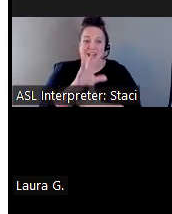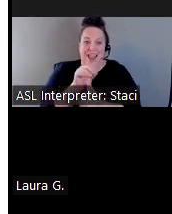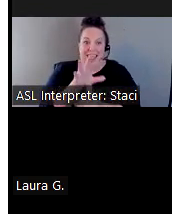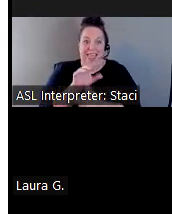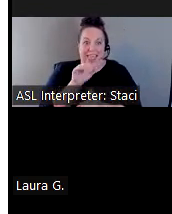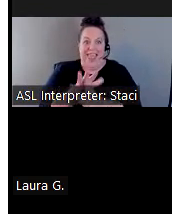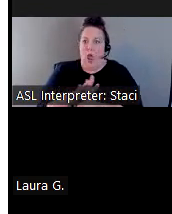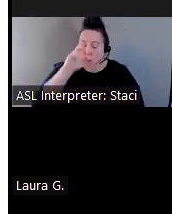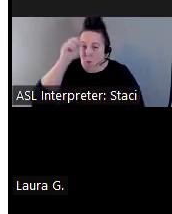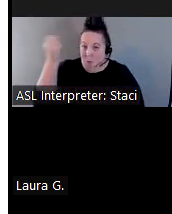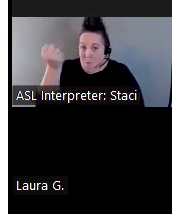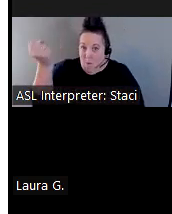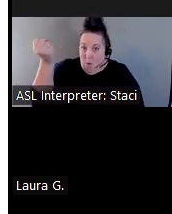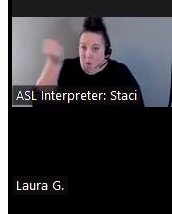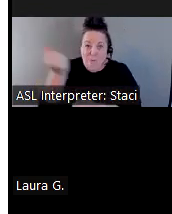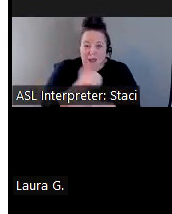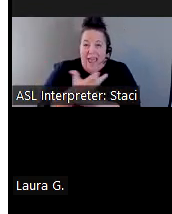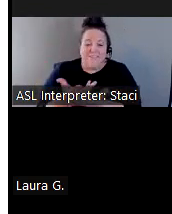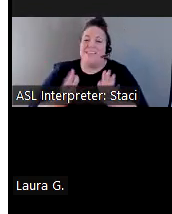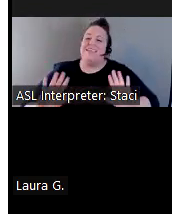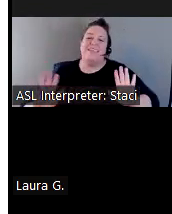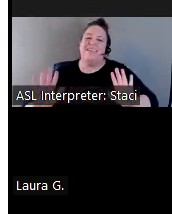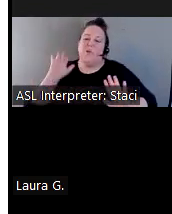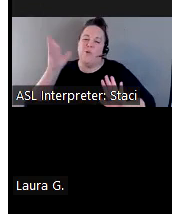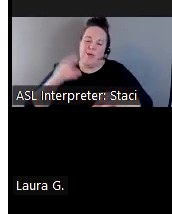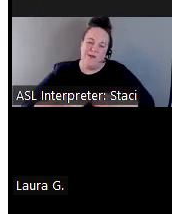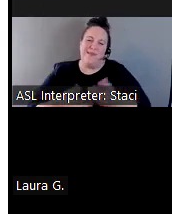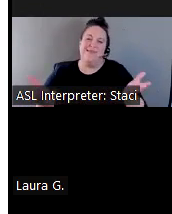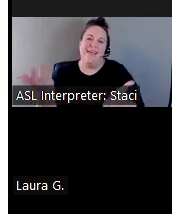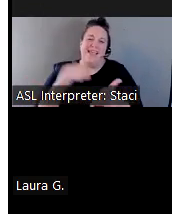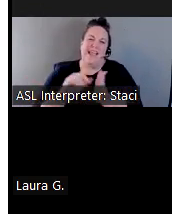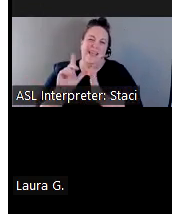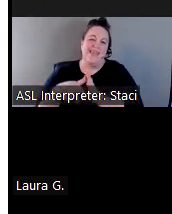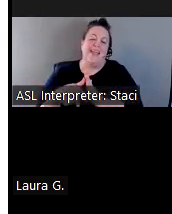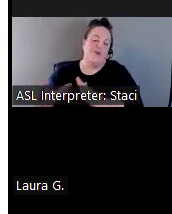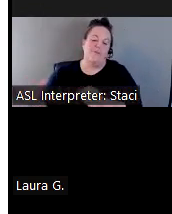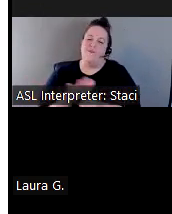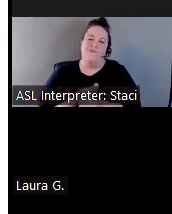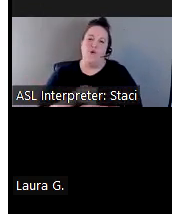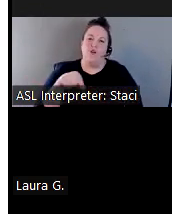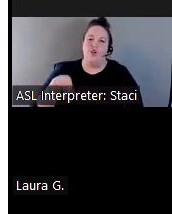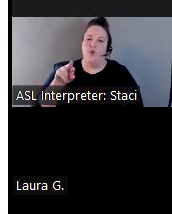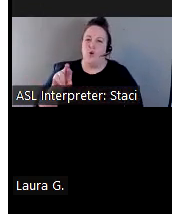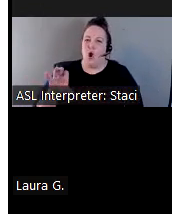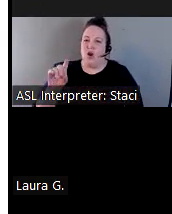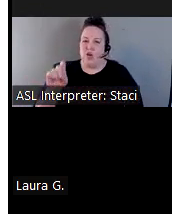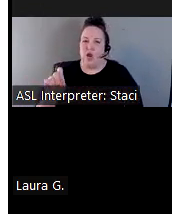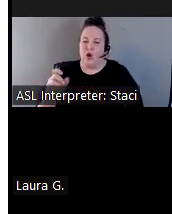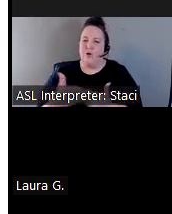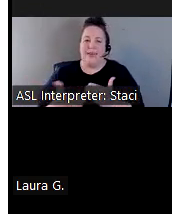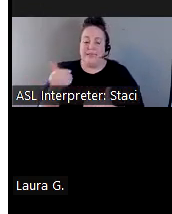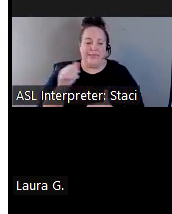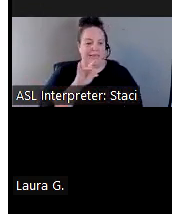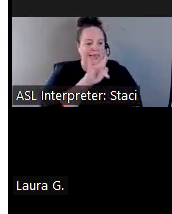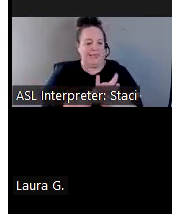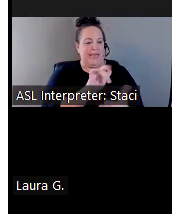have to hold on to all of it. We are going to disperse it back to you, and it's going to be full of QR codes so that you can go right in and